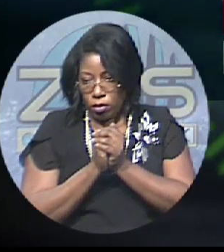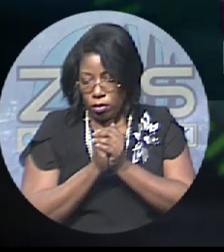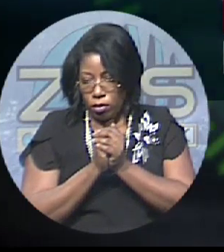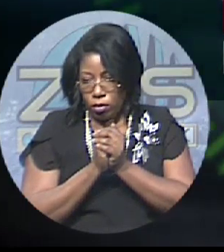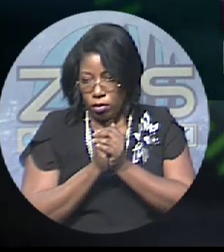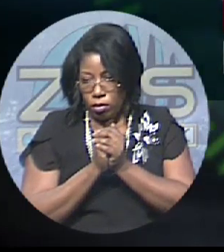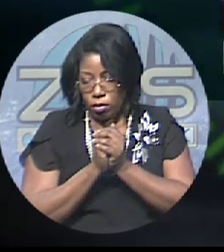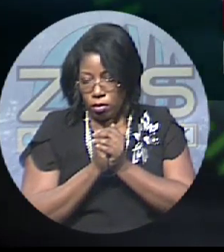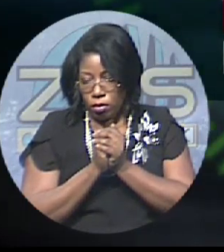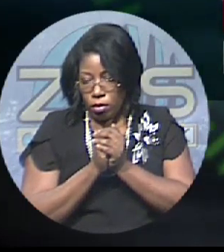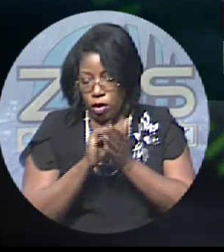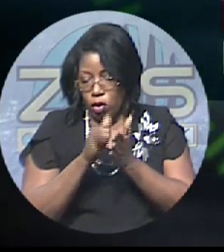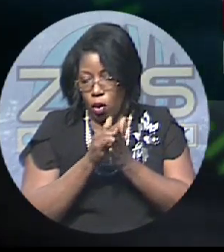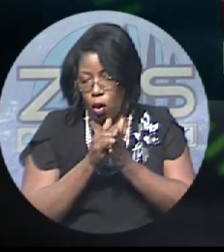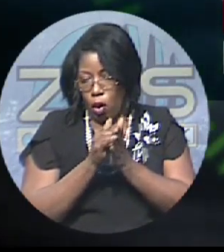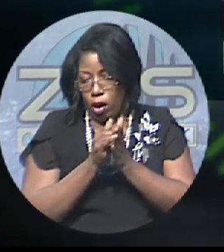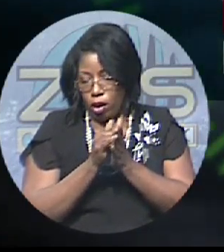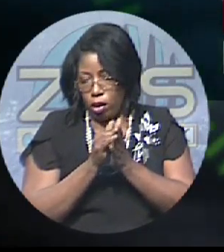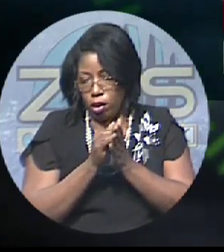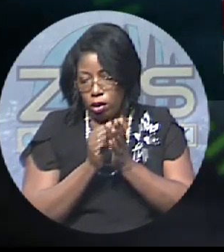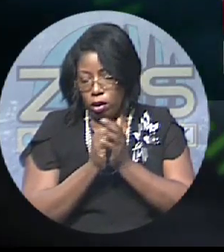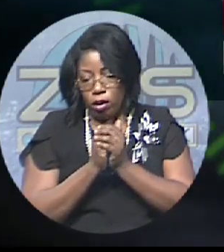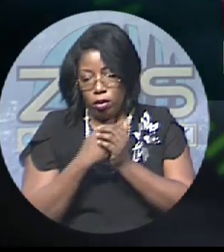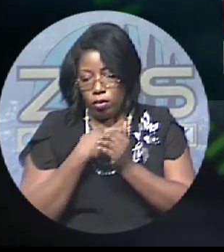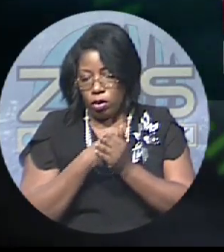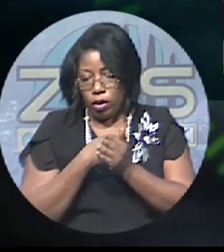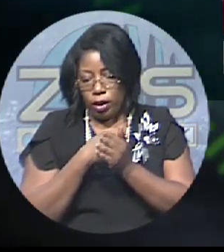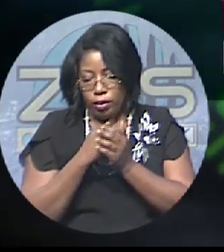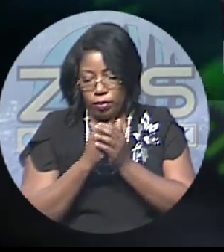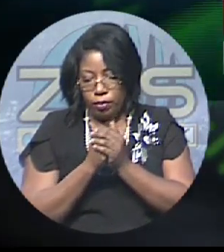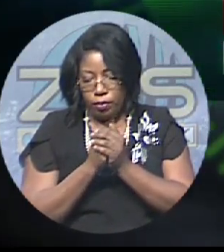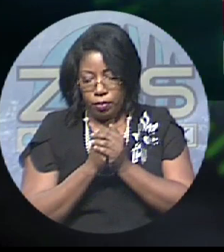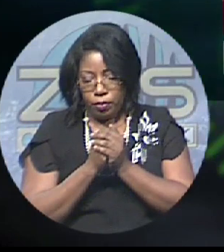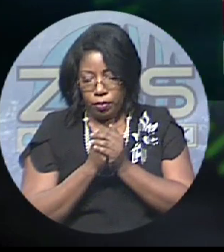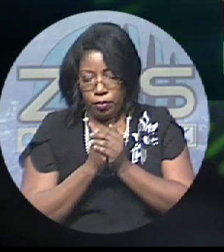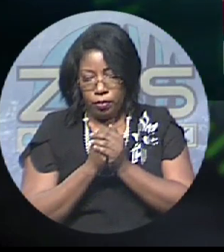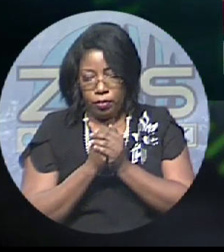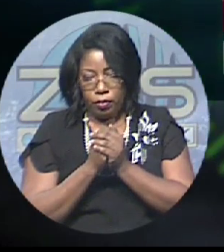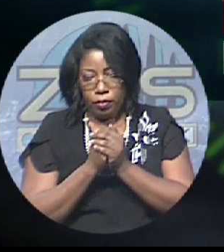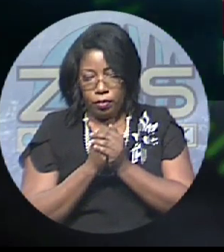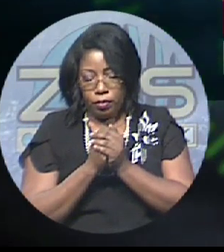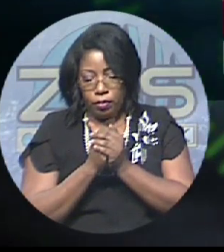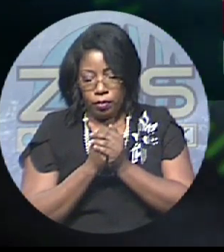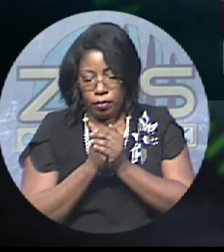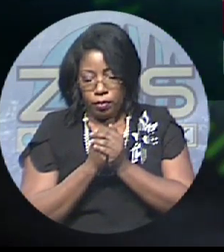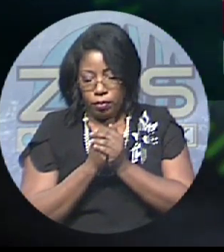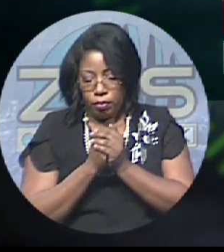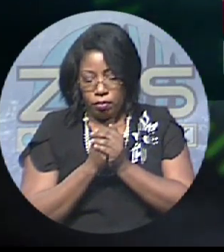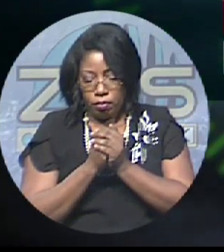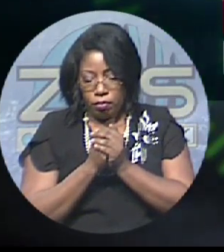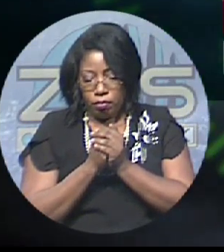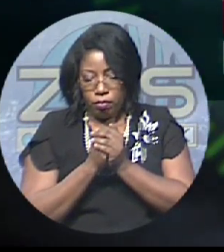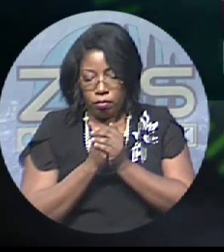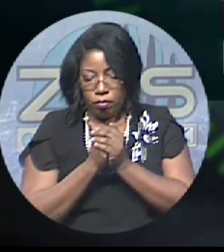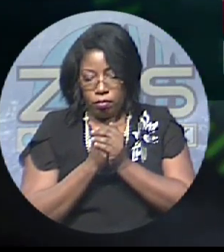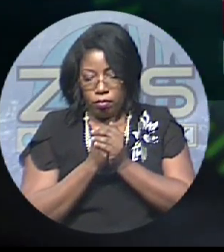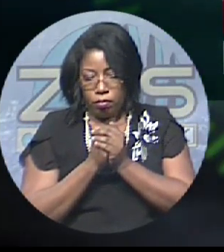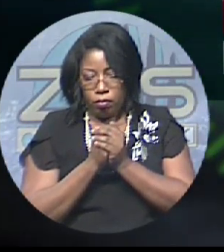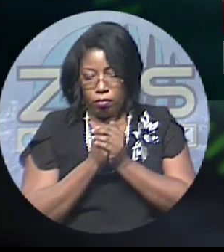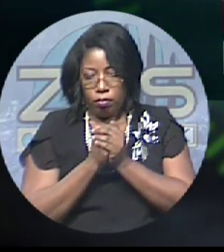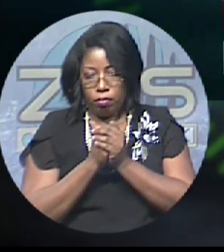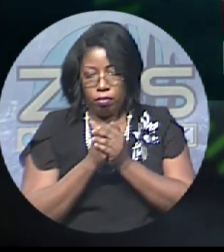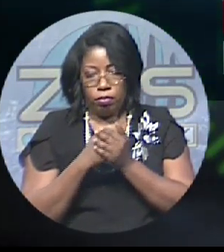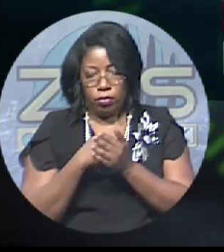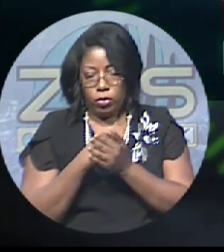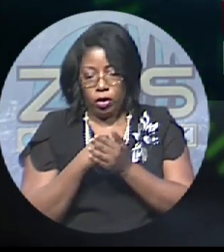Committee to also report to the Clarence Town Community Center at 9 a.m. She's also asking for persons who are expressing some concern of getting